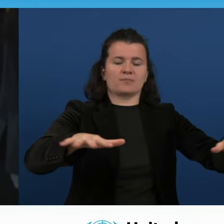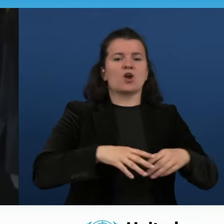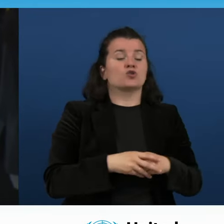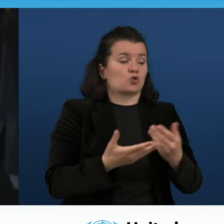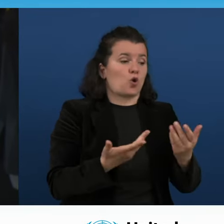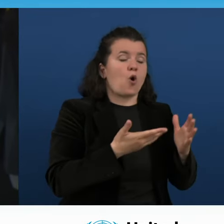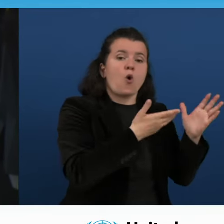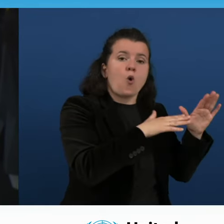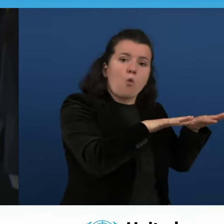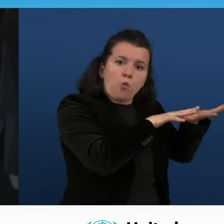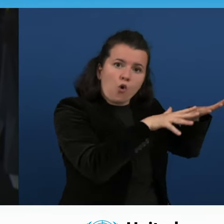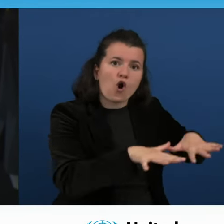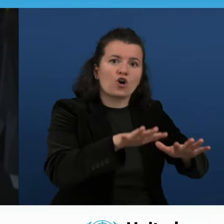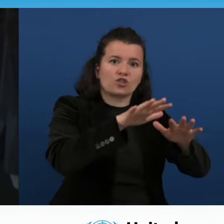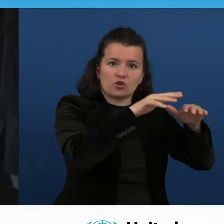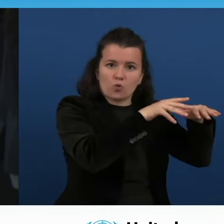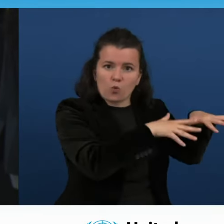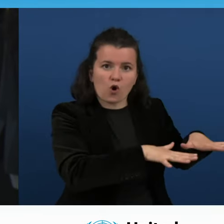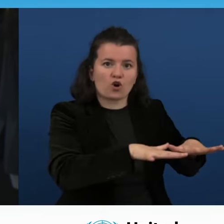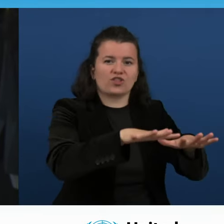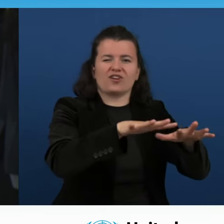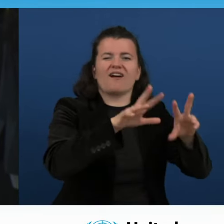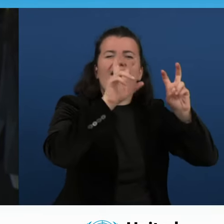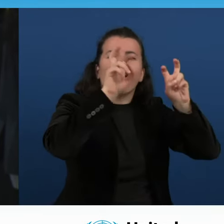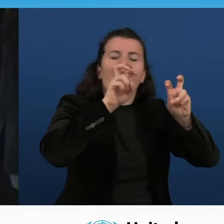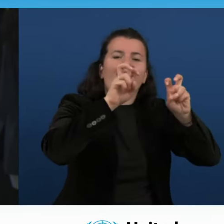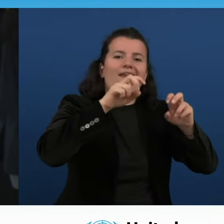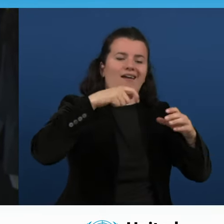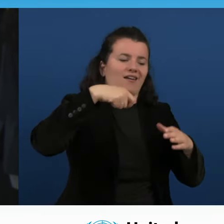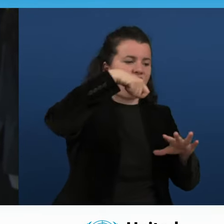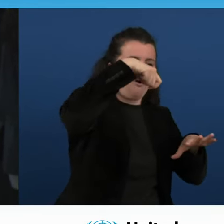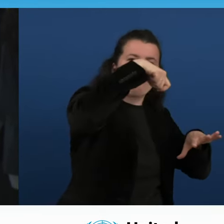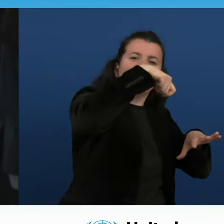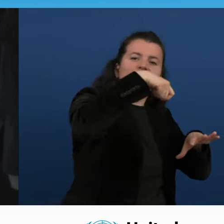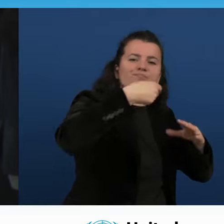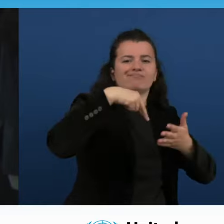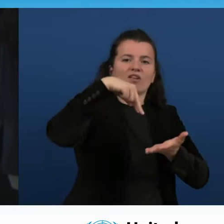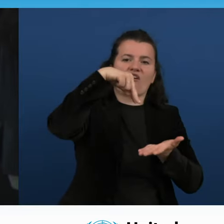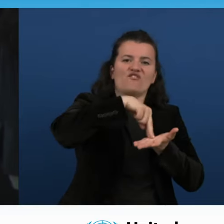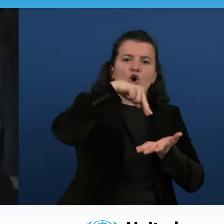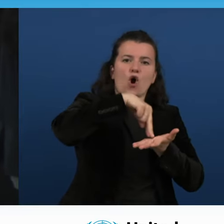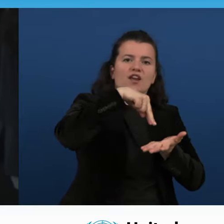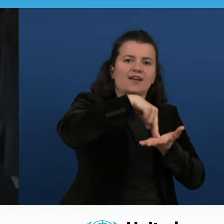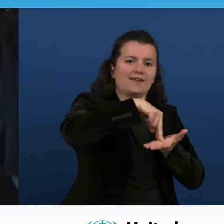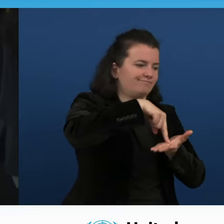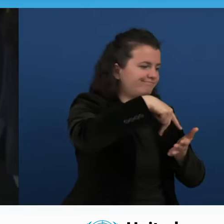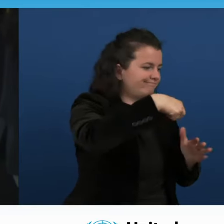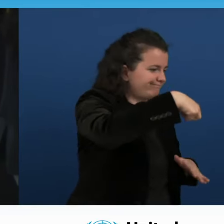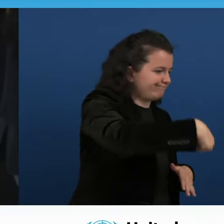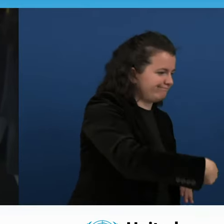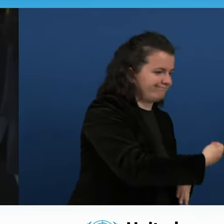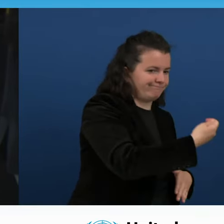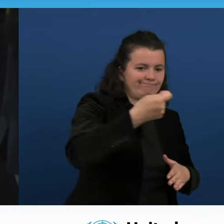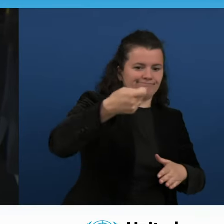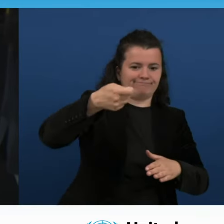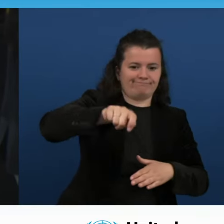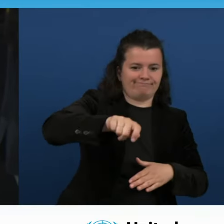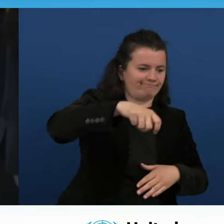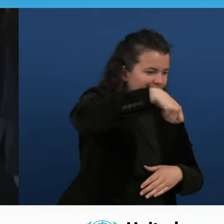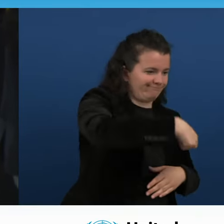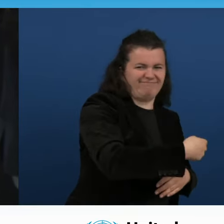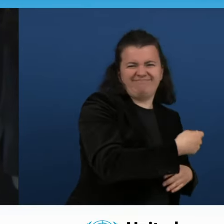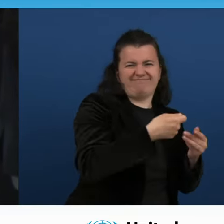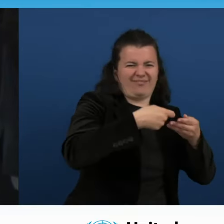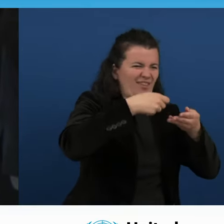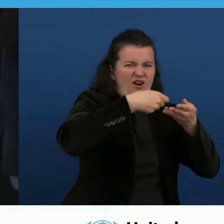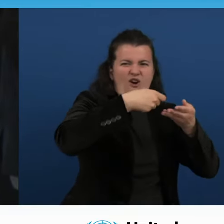fork, but trust me, we will fill the bucket. I finalize my speech by highlighting youth engagement is not a buzzword.